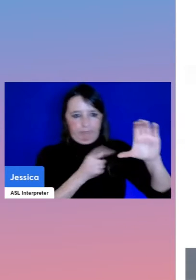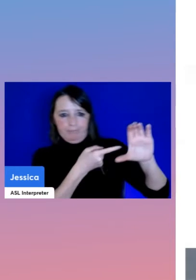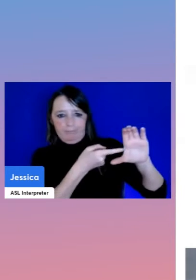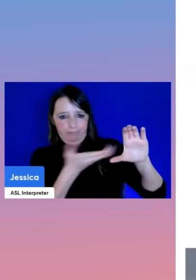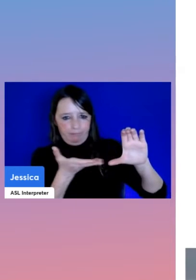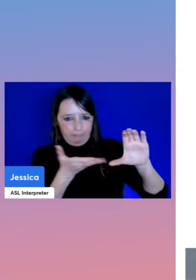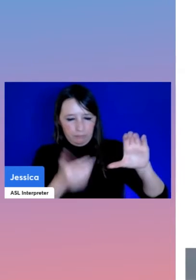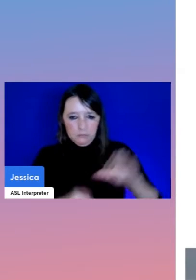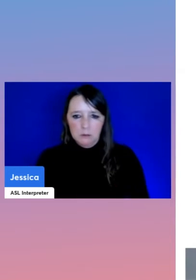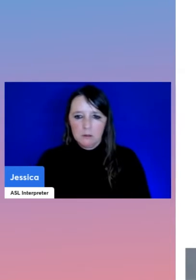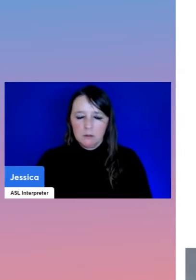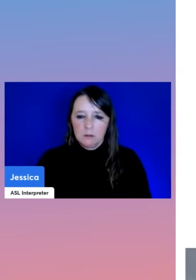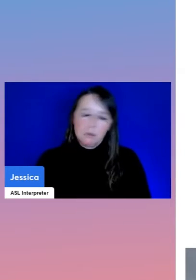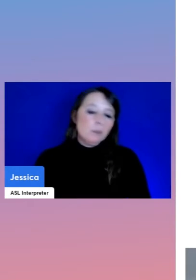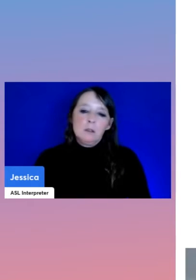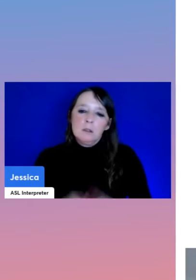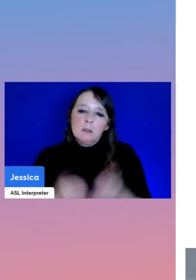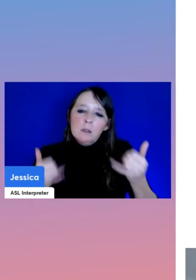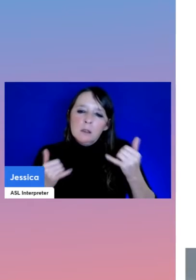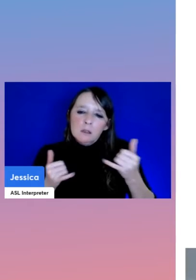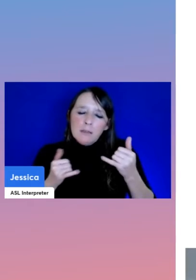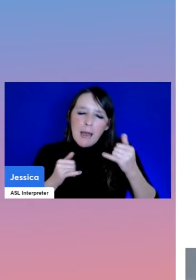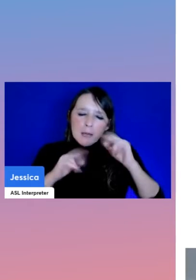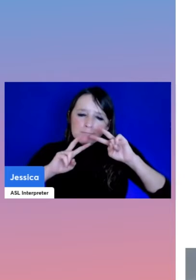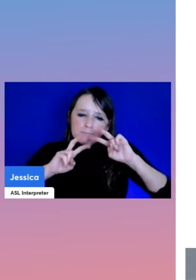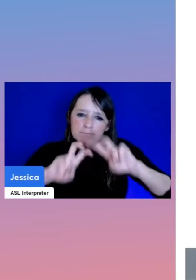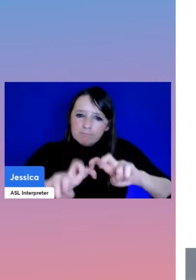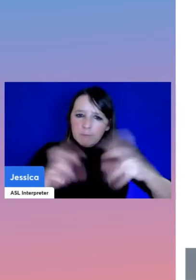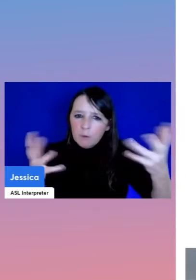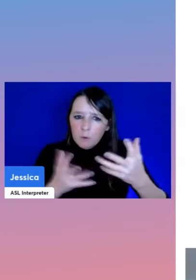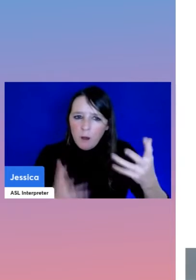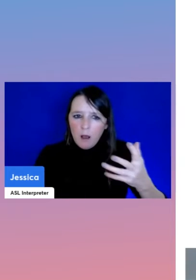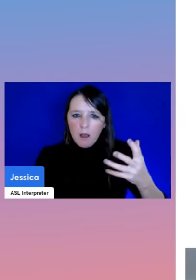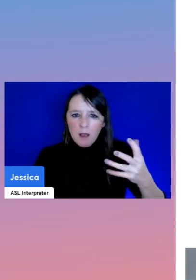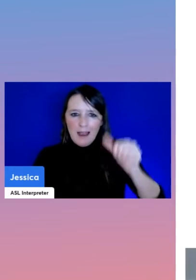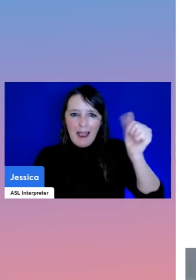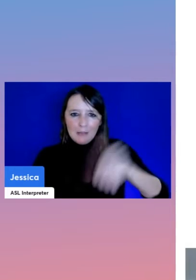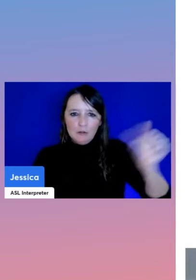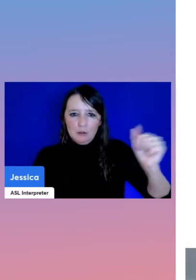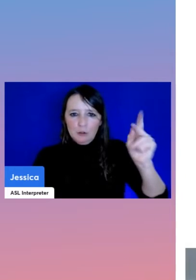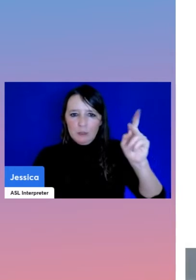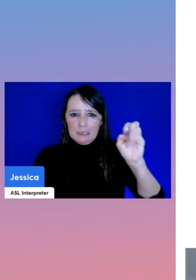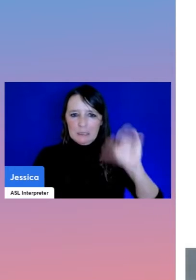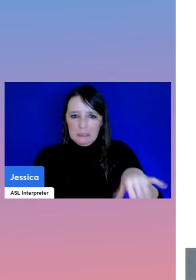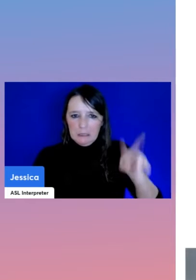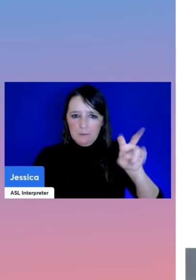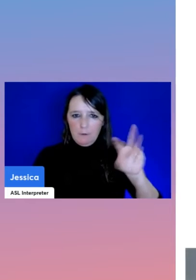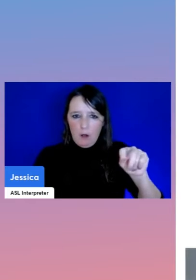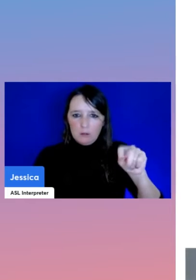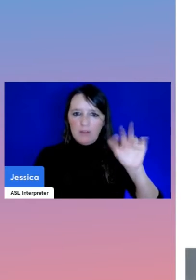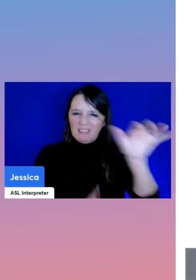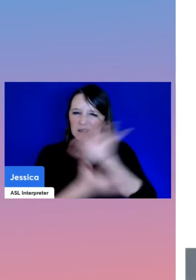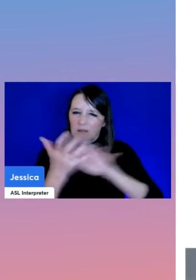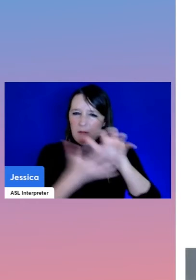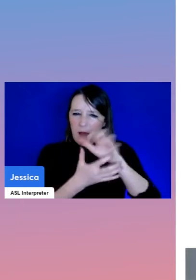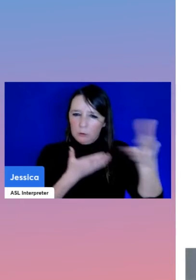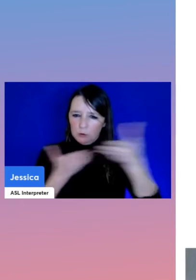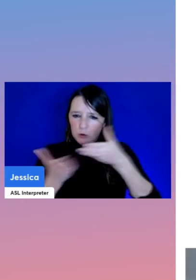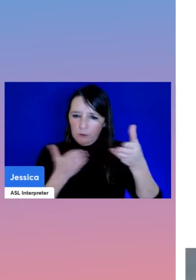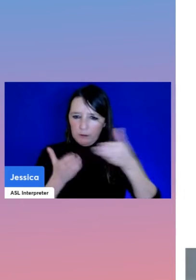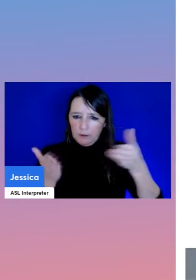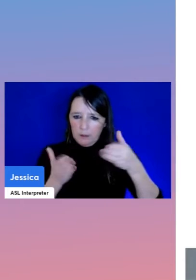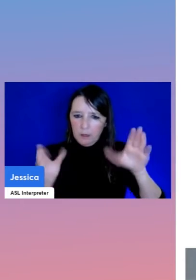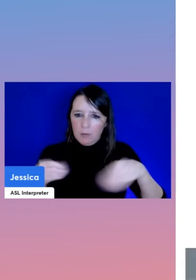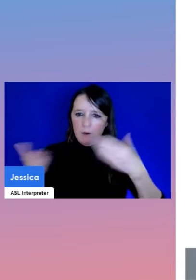Let's now take a closer look to Azure Key Vault. This is a cloud service which is provided by Microsoft